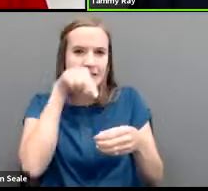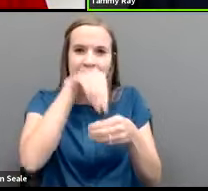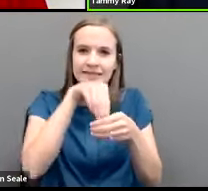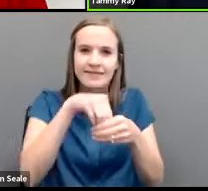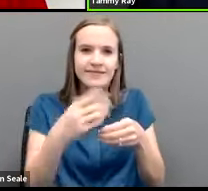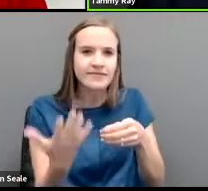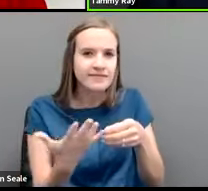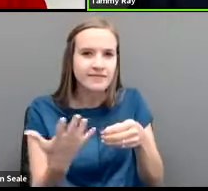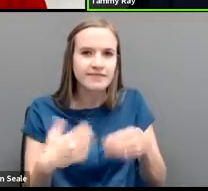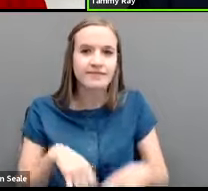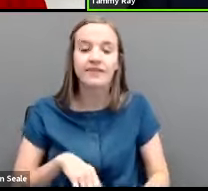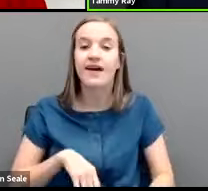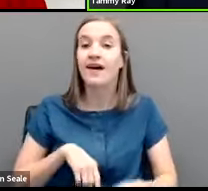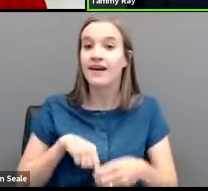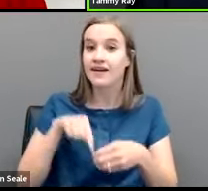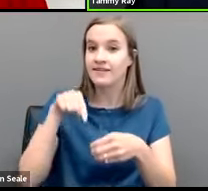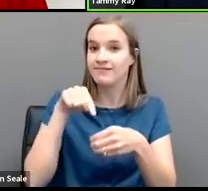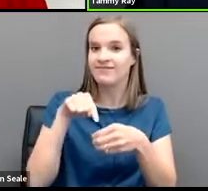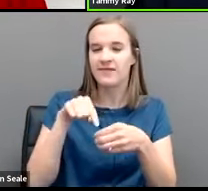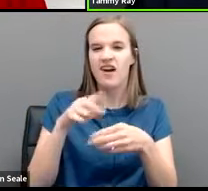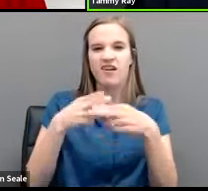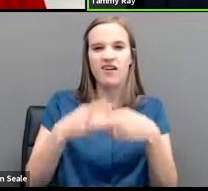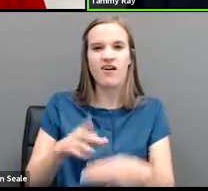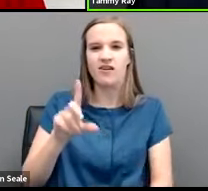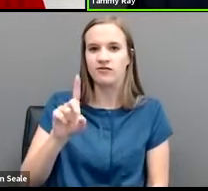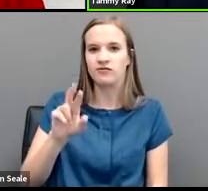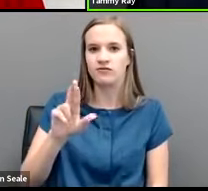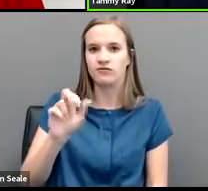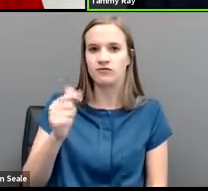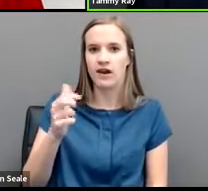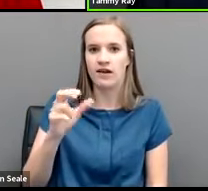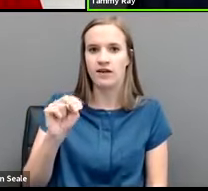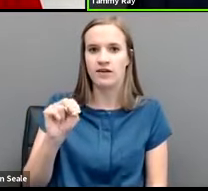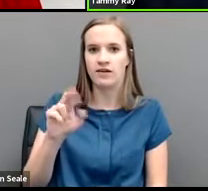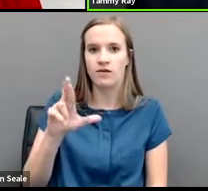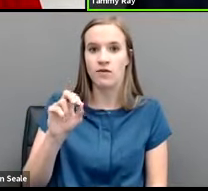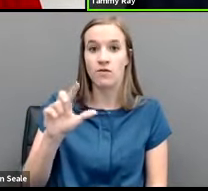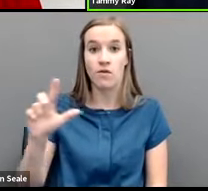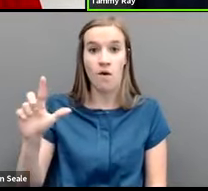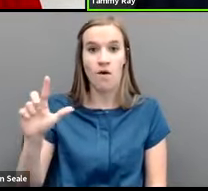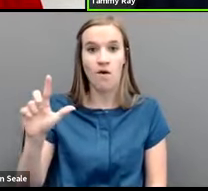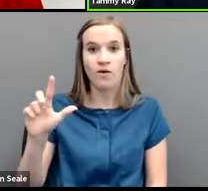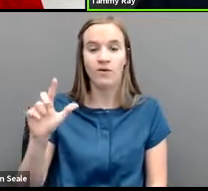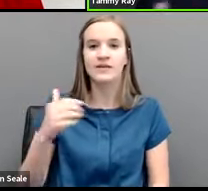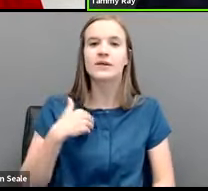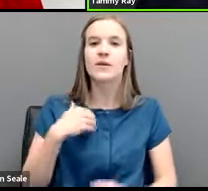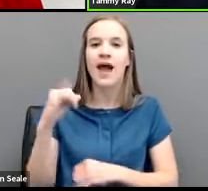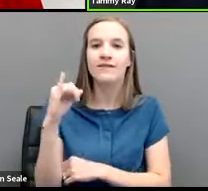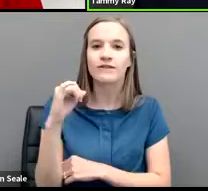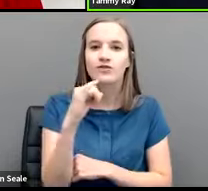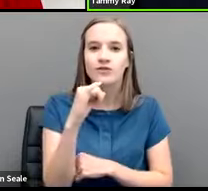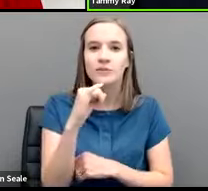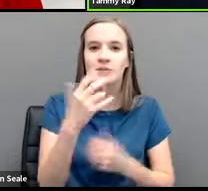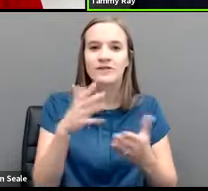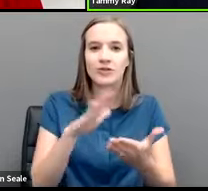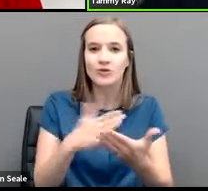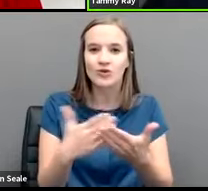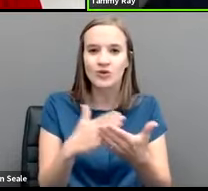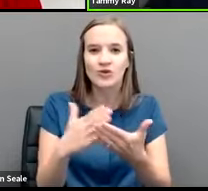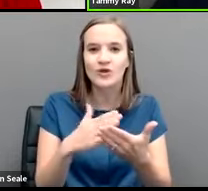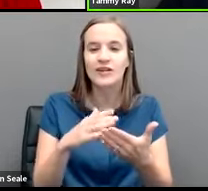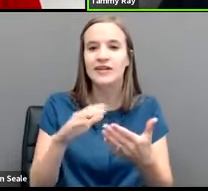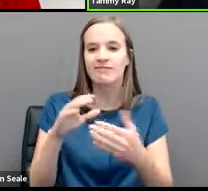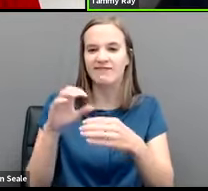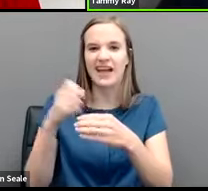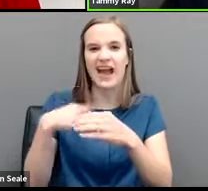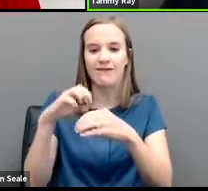Well, this is a dragon roll and it's crunchy shrimp tempura. So there isn't anything raw in it today,